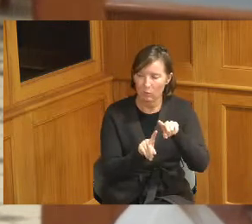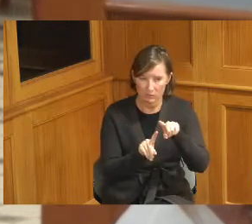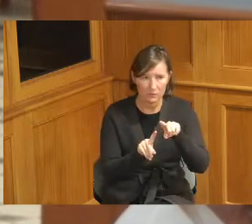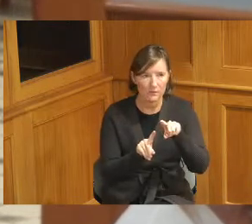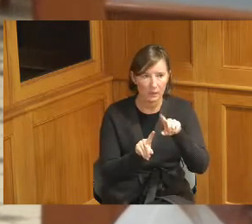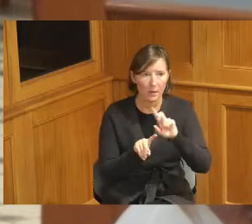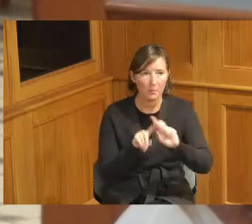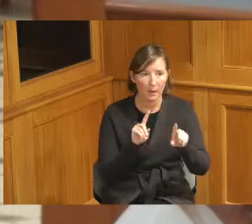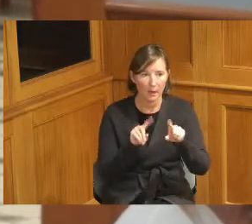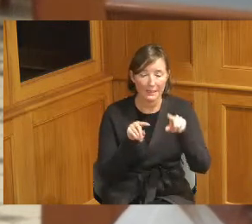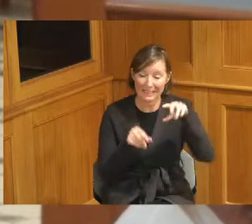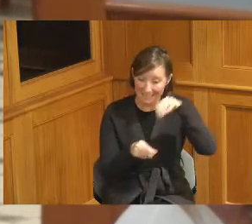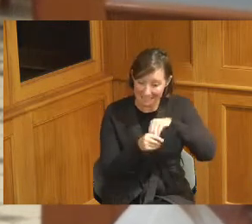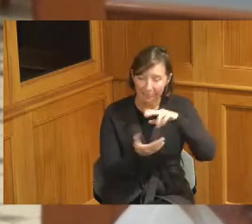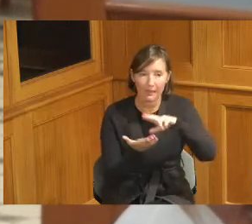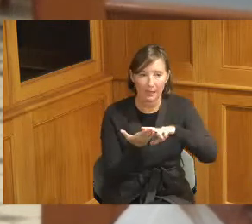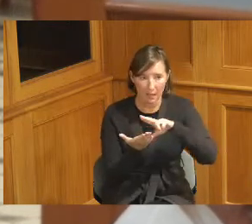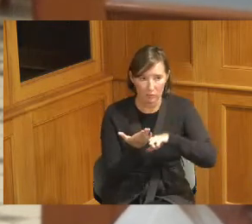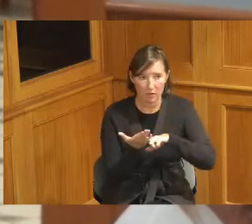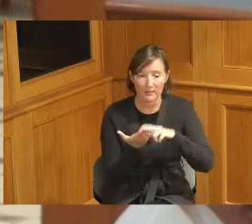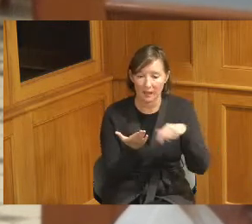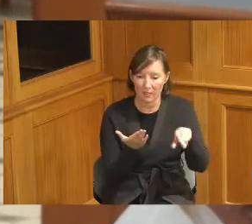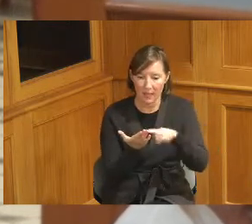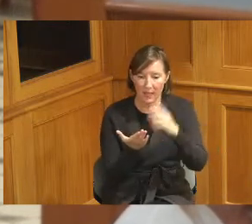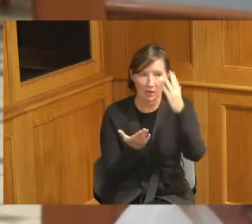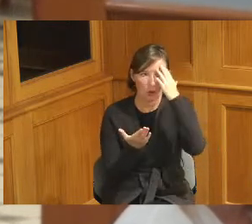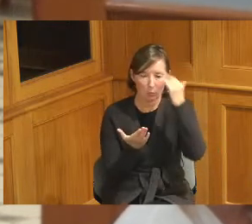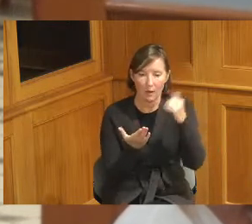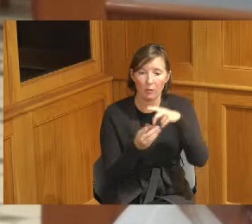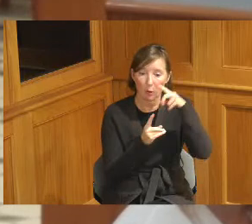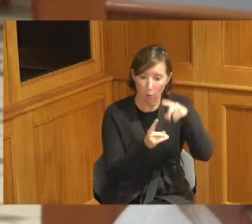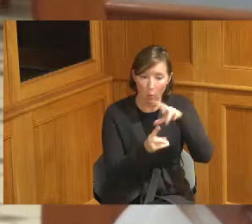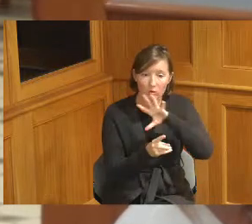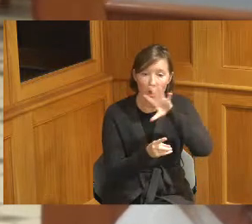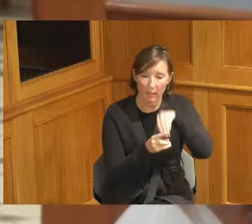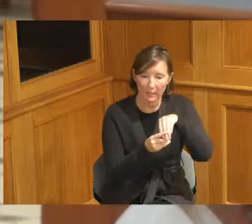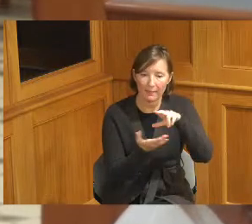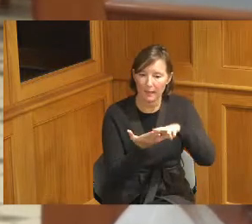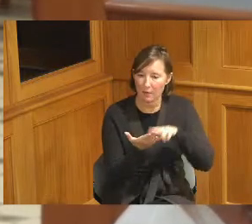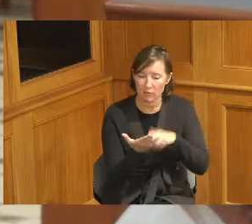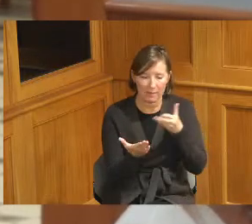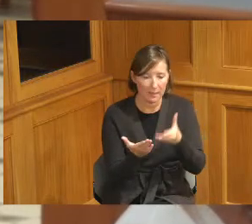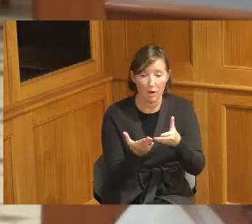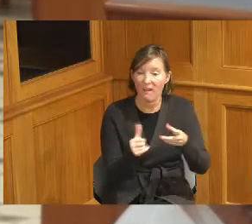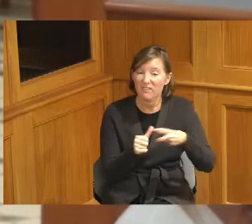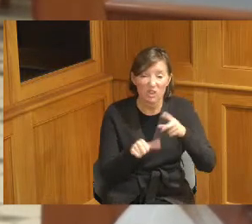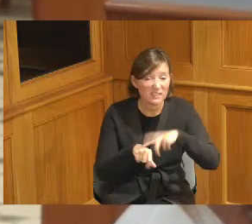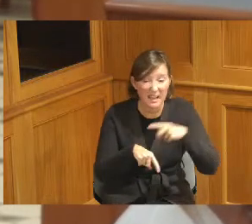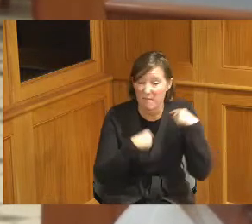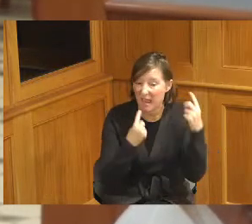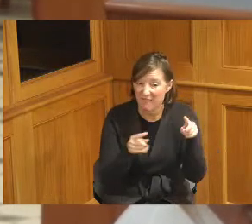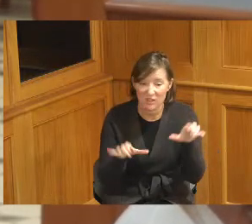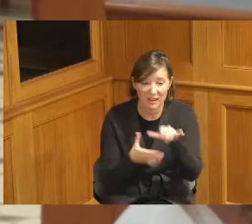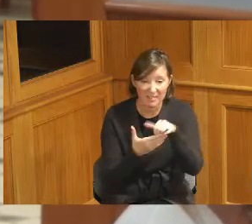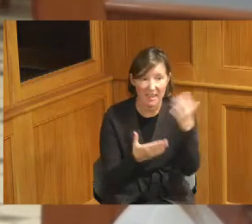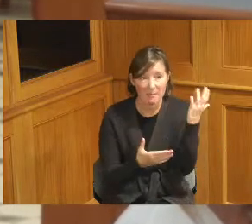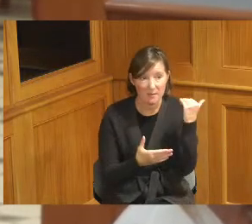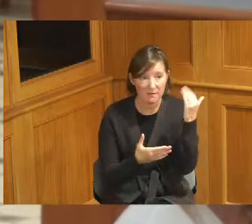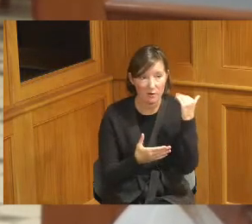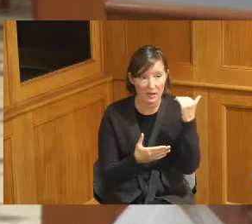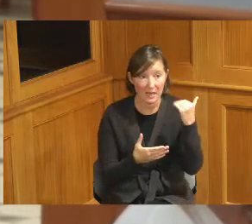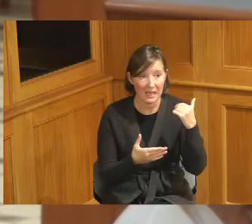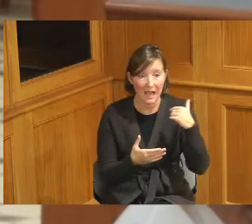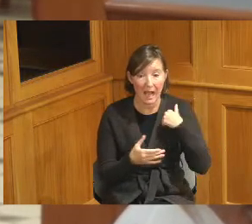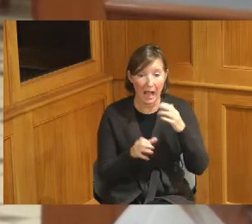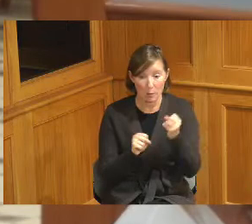firms. But in those contracts, they know now that those goals are going to be in the contract. First time we've ever done that. That's awesome. I'm on the committee. We'll